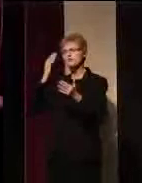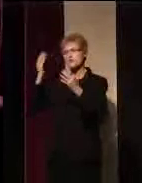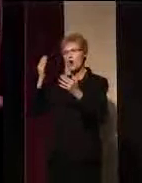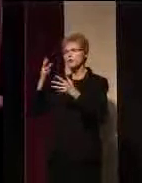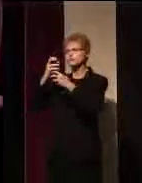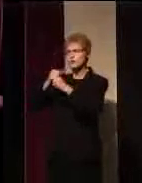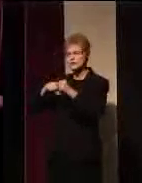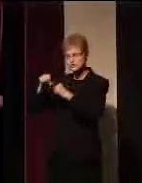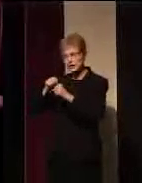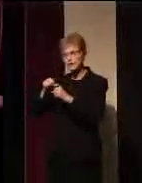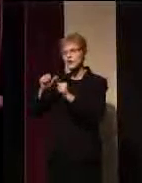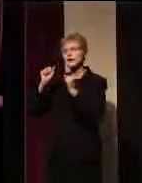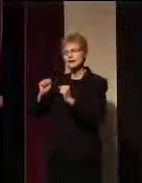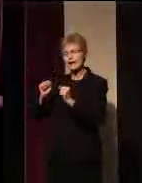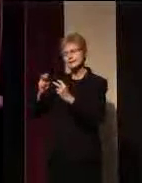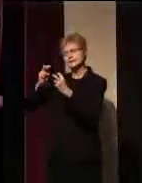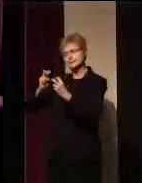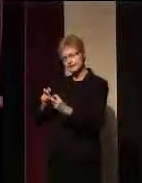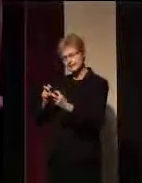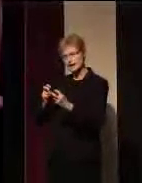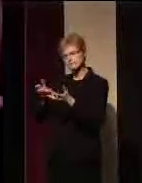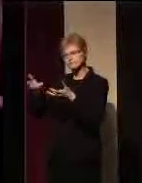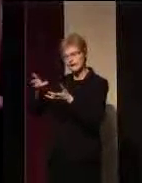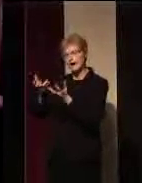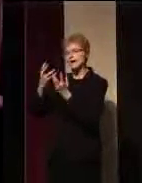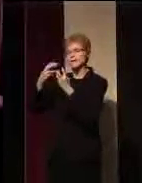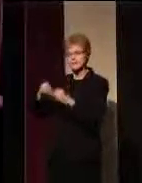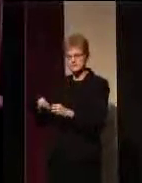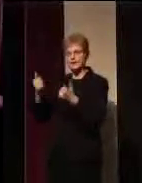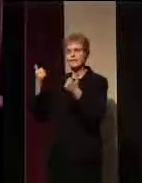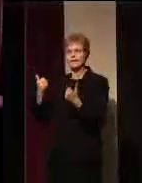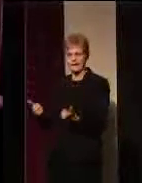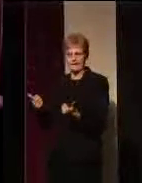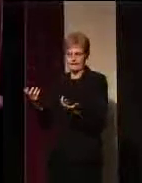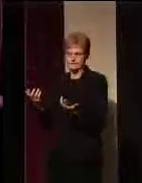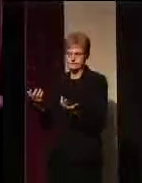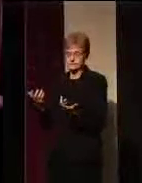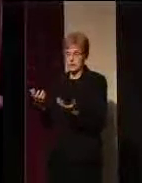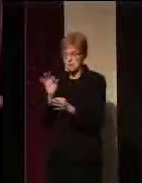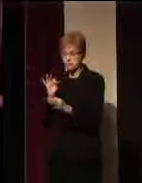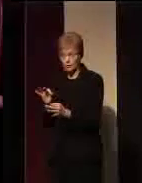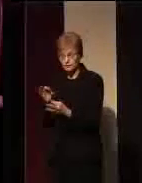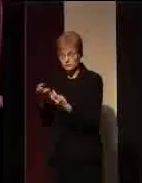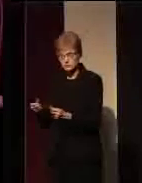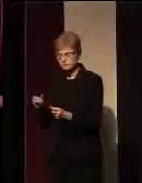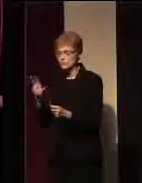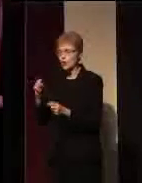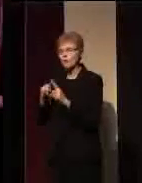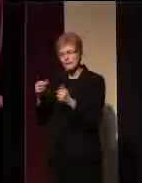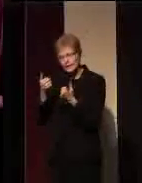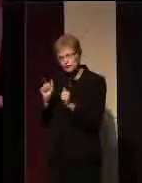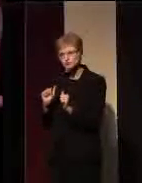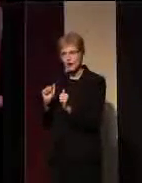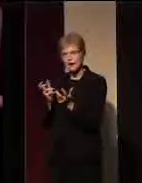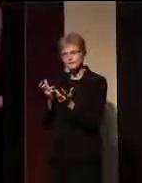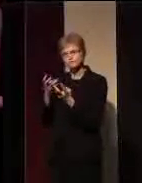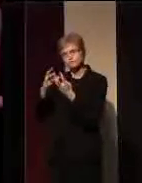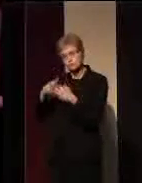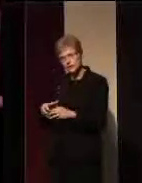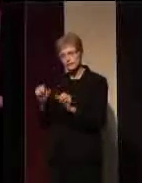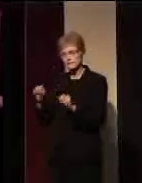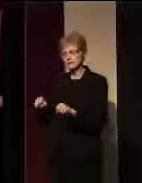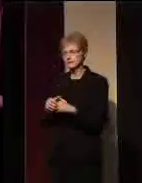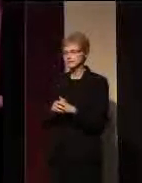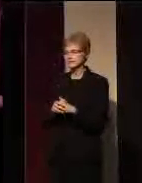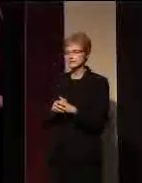they can work it out. It may not be a perfect solution, but they can at least give it a try to do that for the benefit of the community. Mm. And there are other pieces to that. So